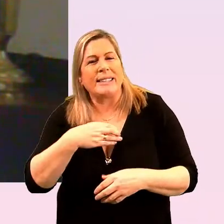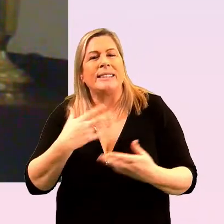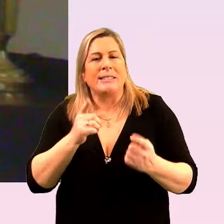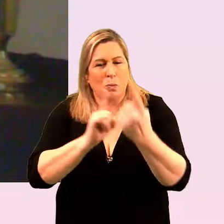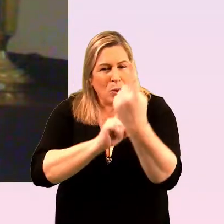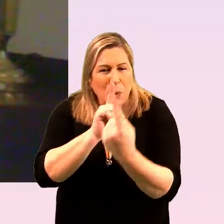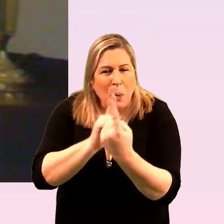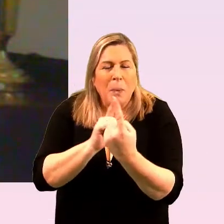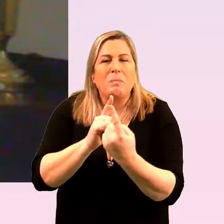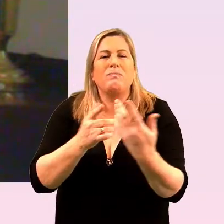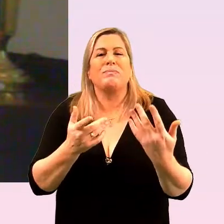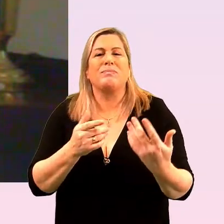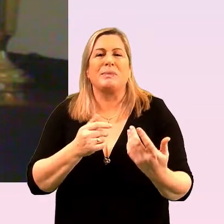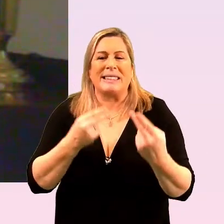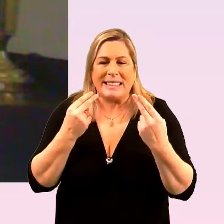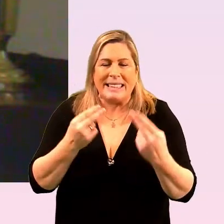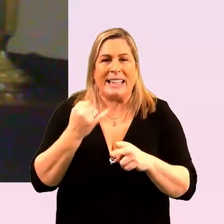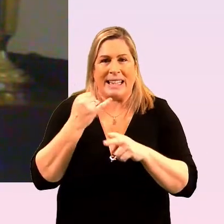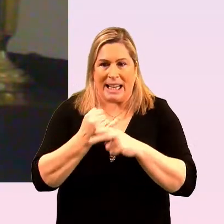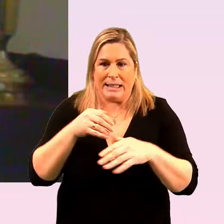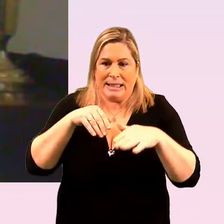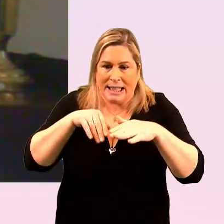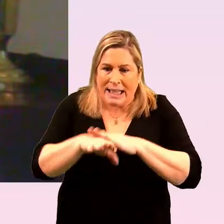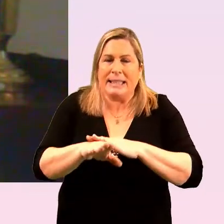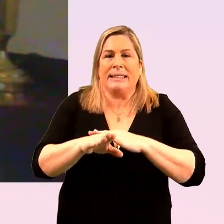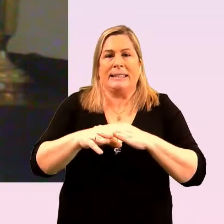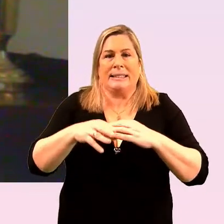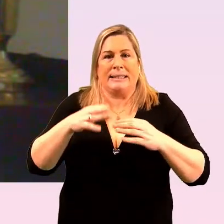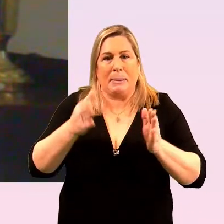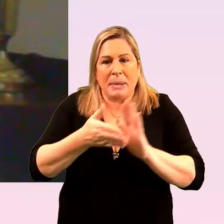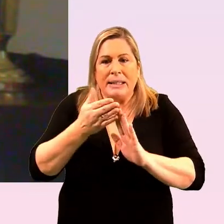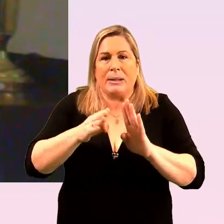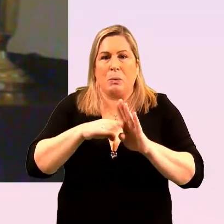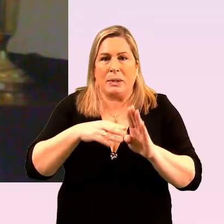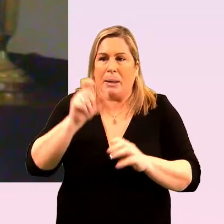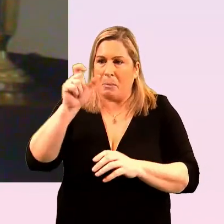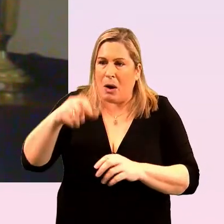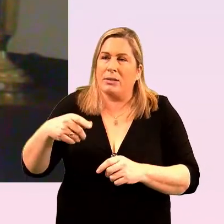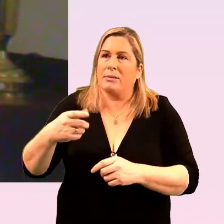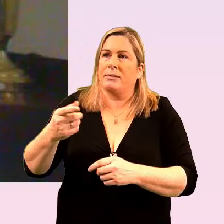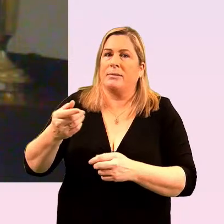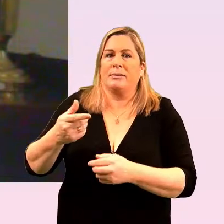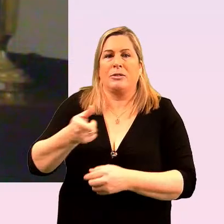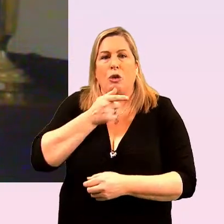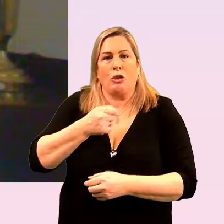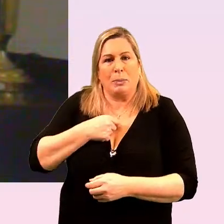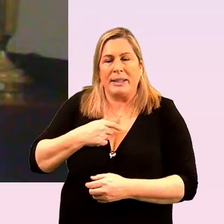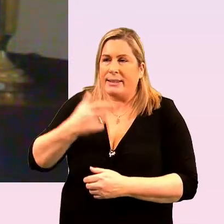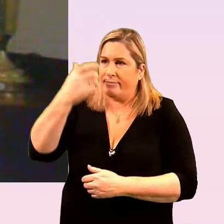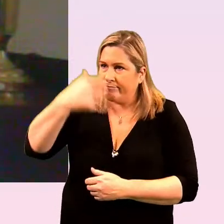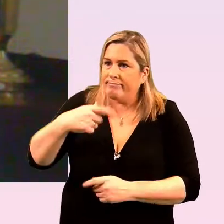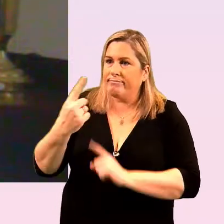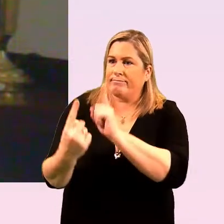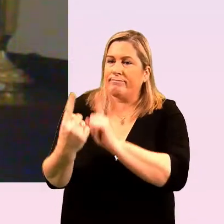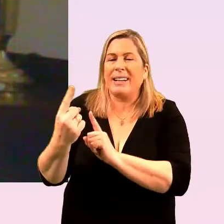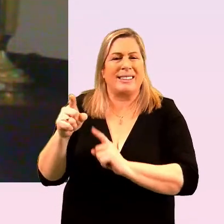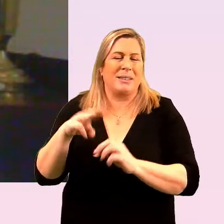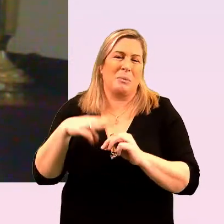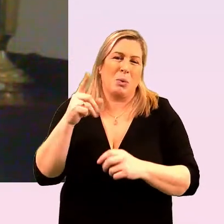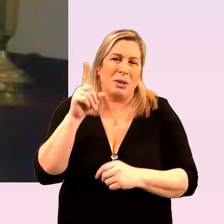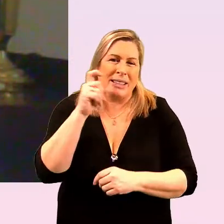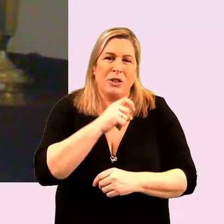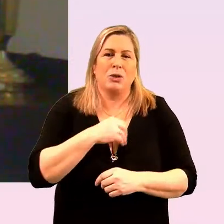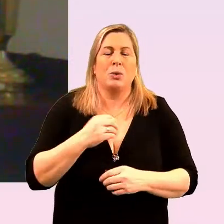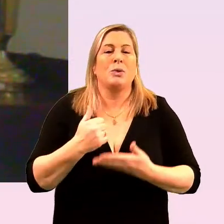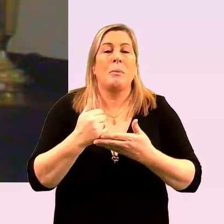that actually in a location with an advisor or a tutor, has been much more difficult to support. So from